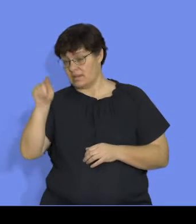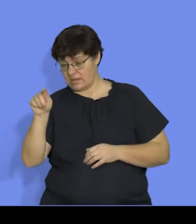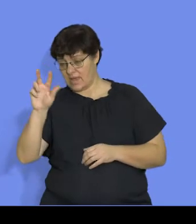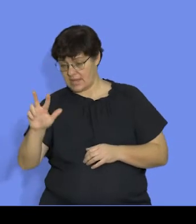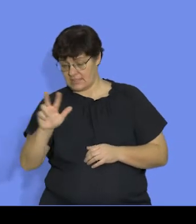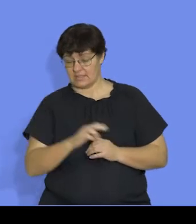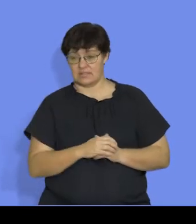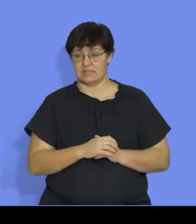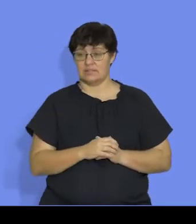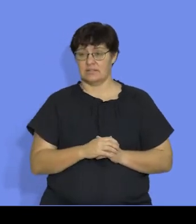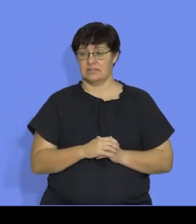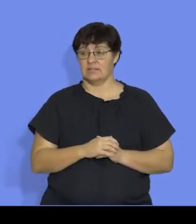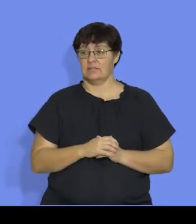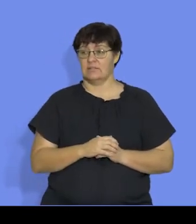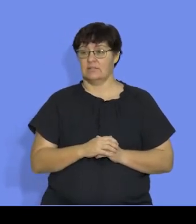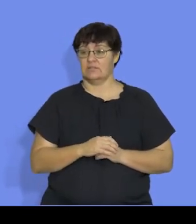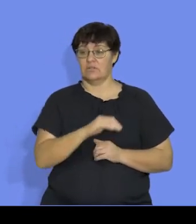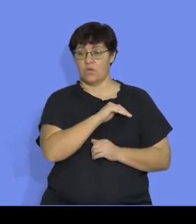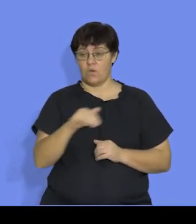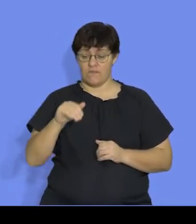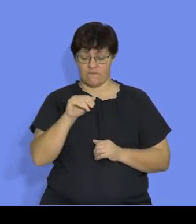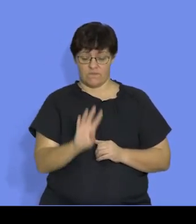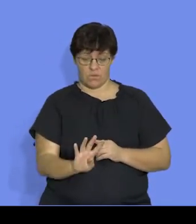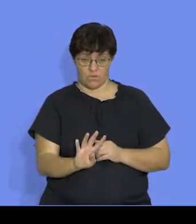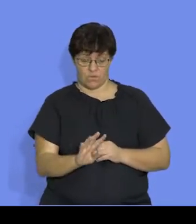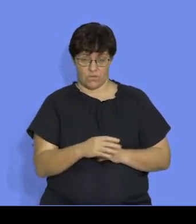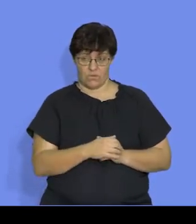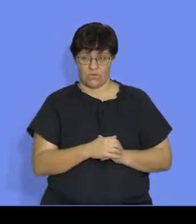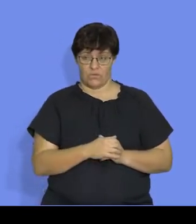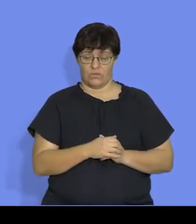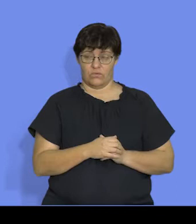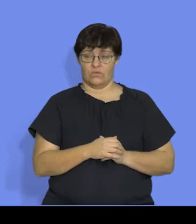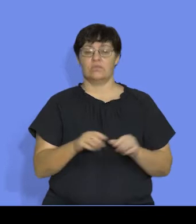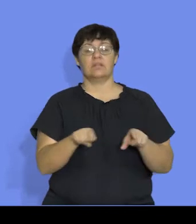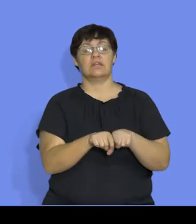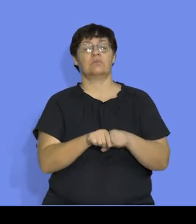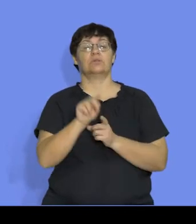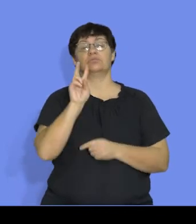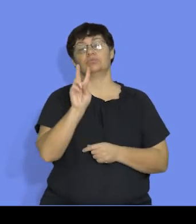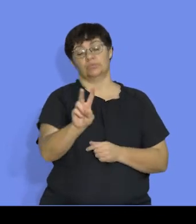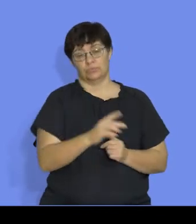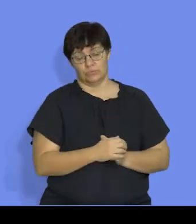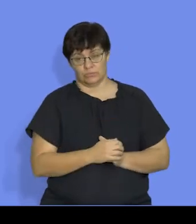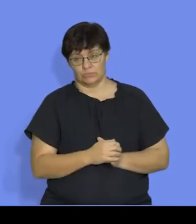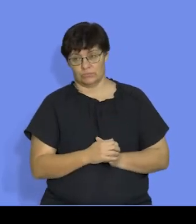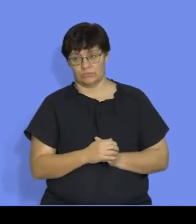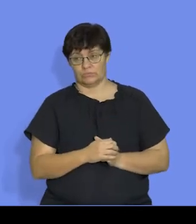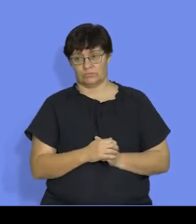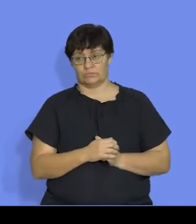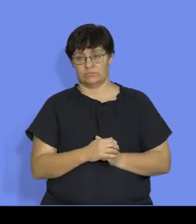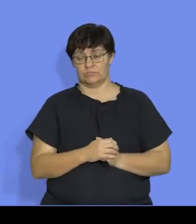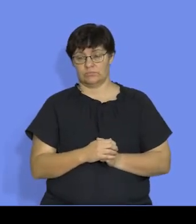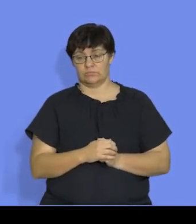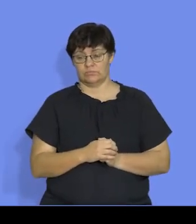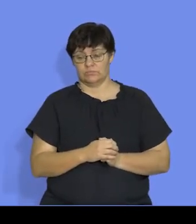pattern is 8. Then I'm going to divide that by the value of term 2, which is 4, and that gives